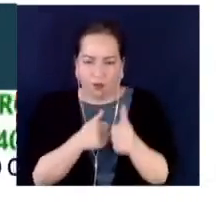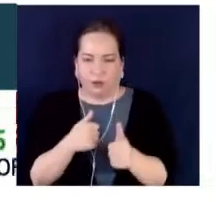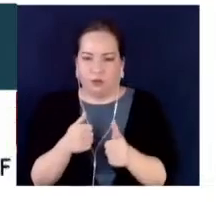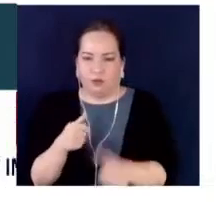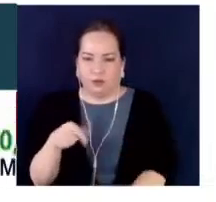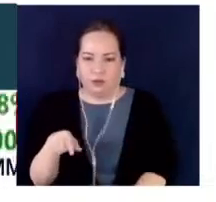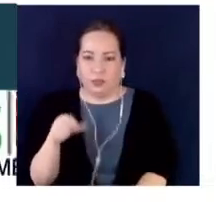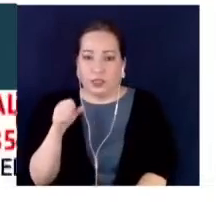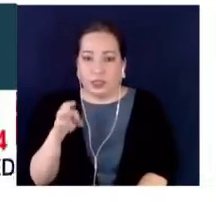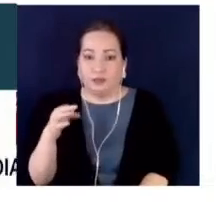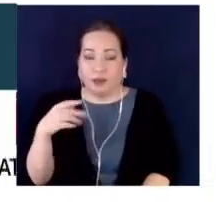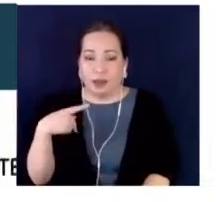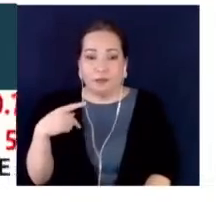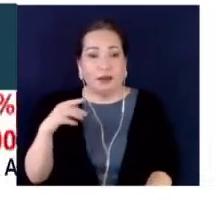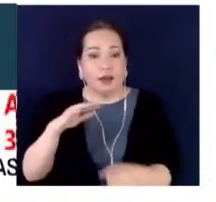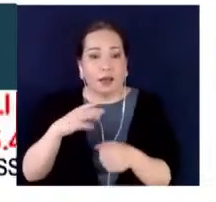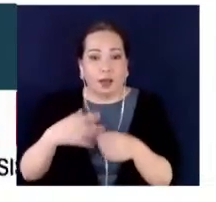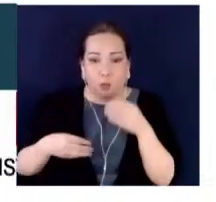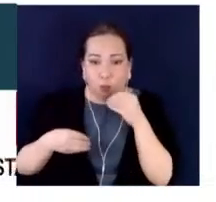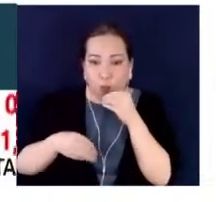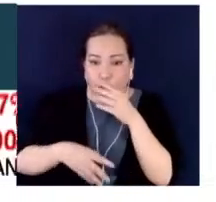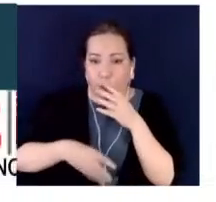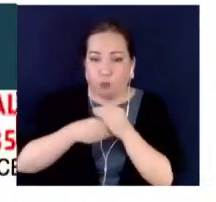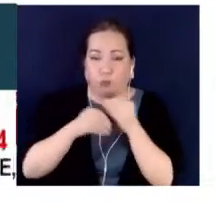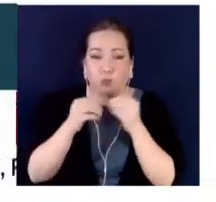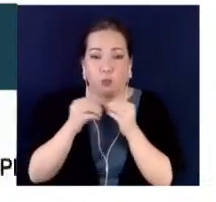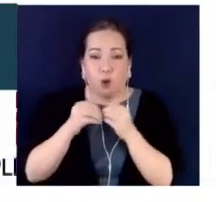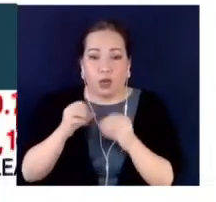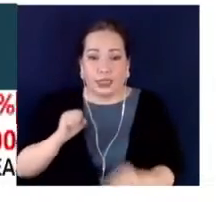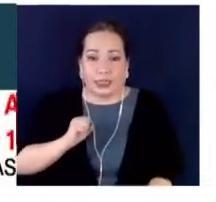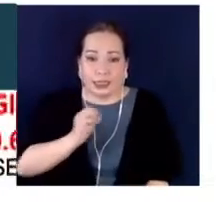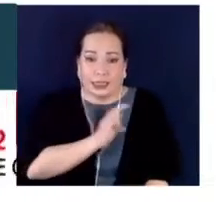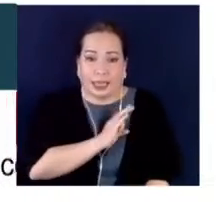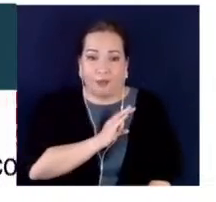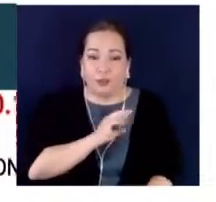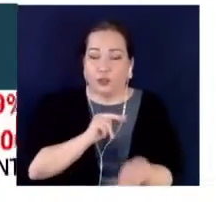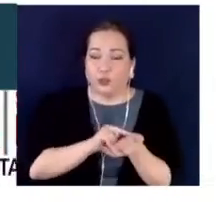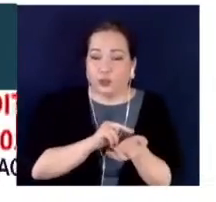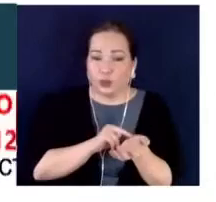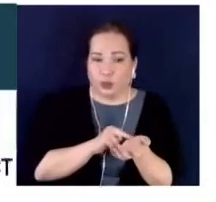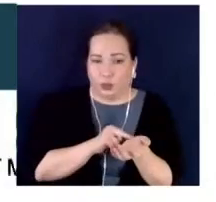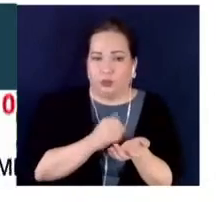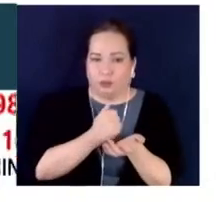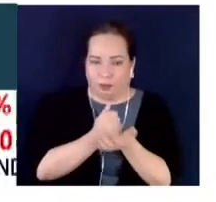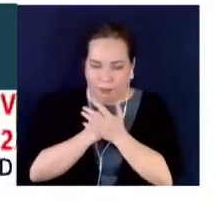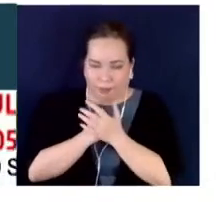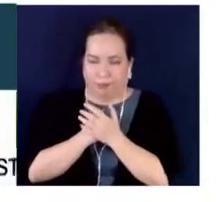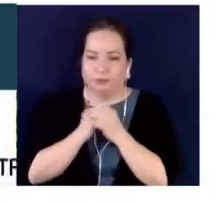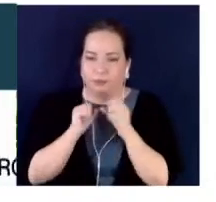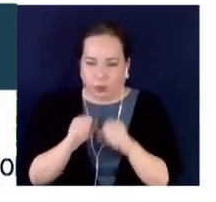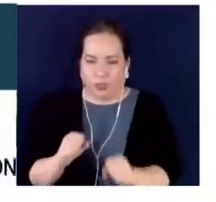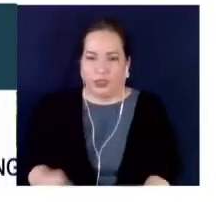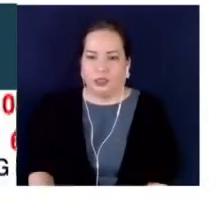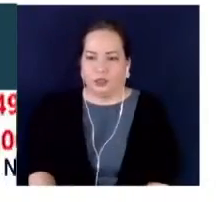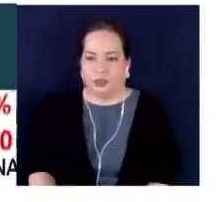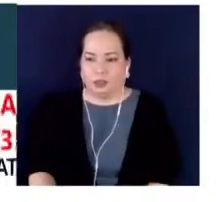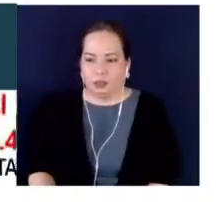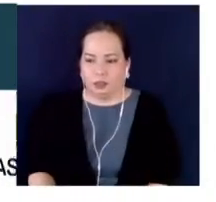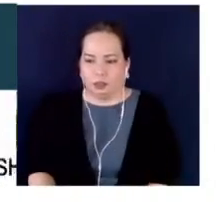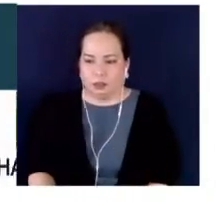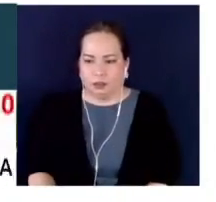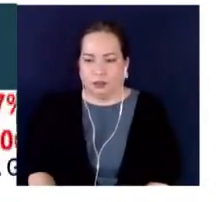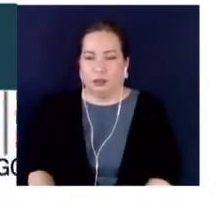the additional number of staff that we can afford. Sometimes we will have